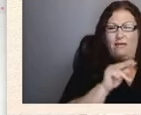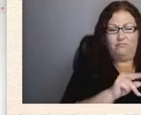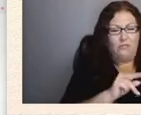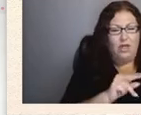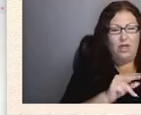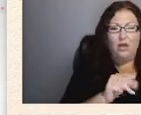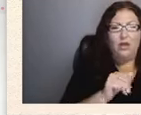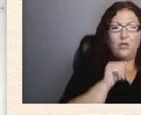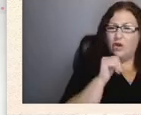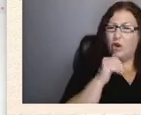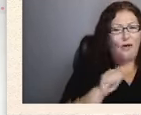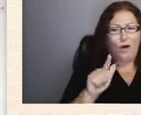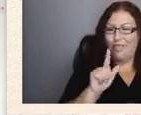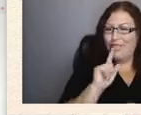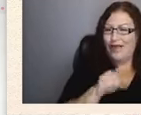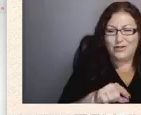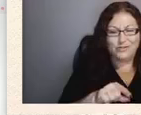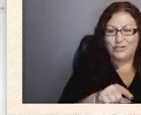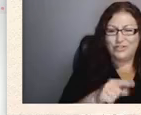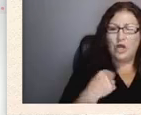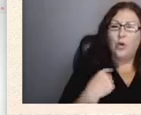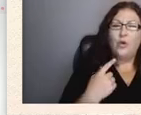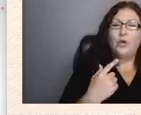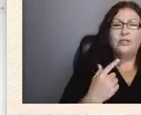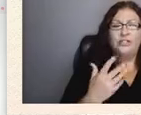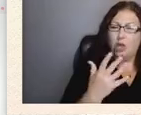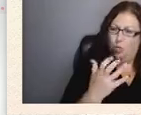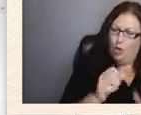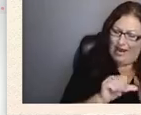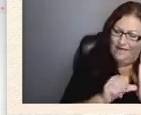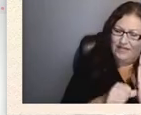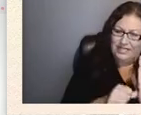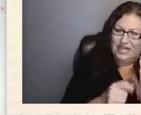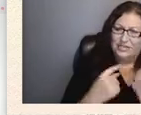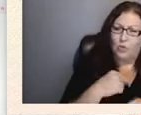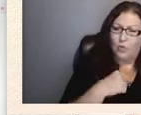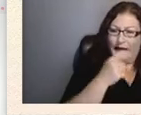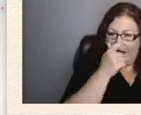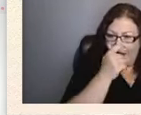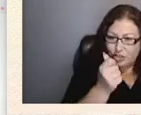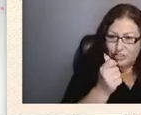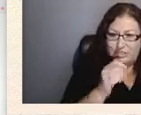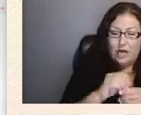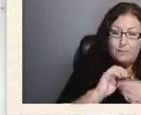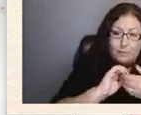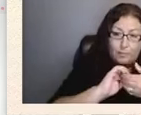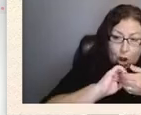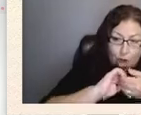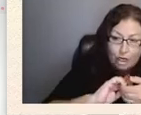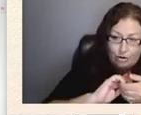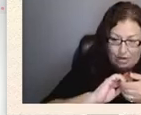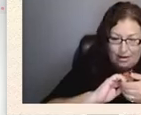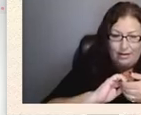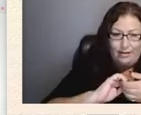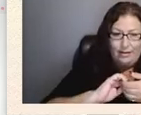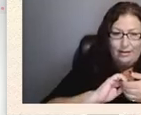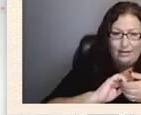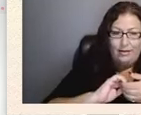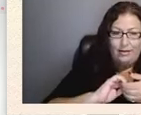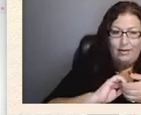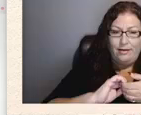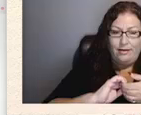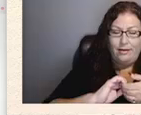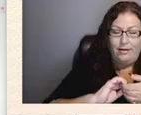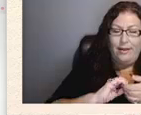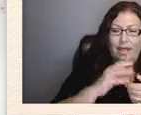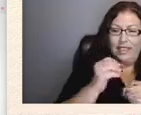answers, which is why I like to emphasize that we are interested in partnering in the care